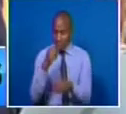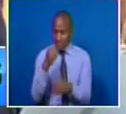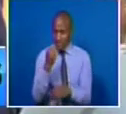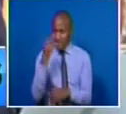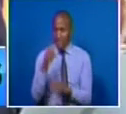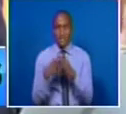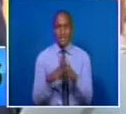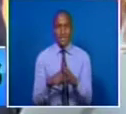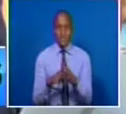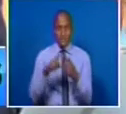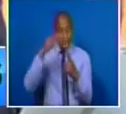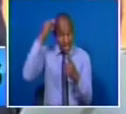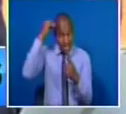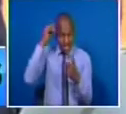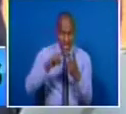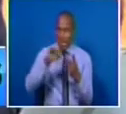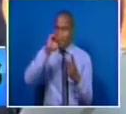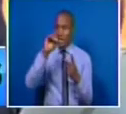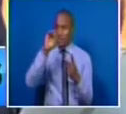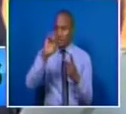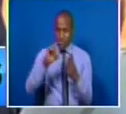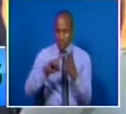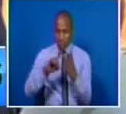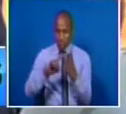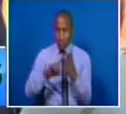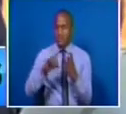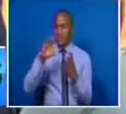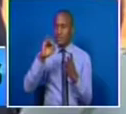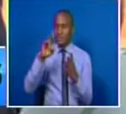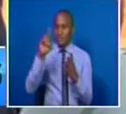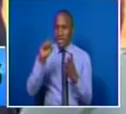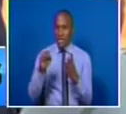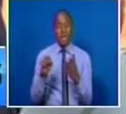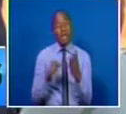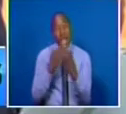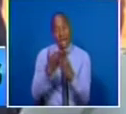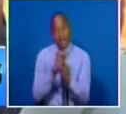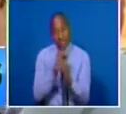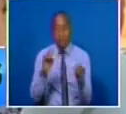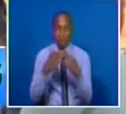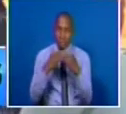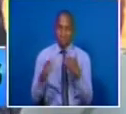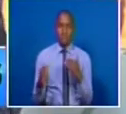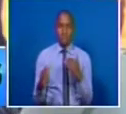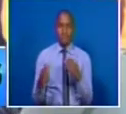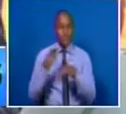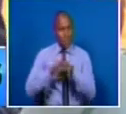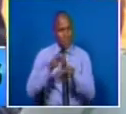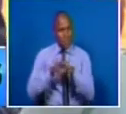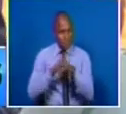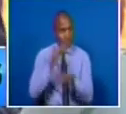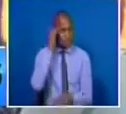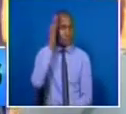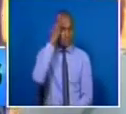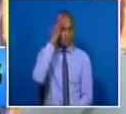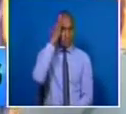Nyaga, Mohammed Abdubadida, and Cyrus Jirongo, that debate will go on whether they're here or not. So that is a good sign to keep in mind.